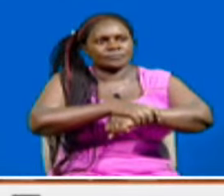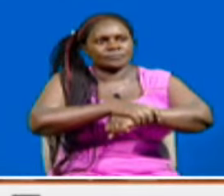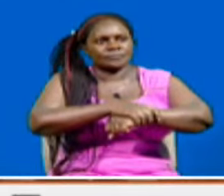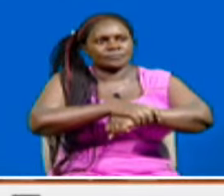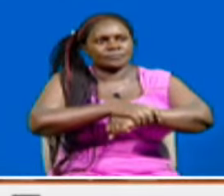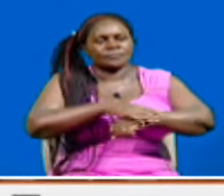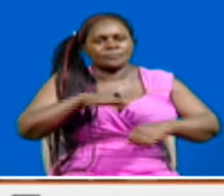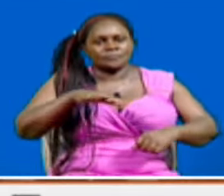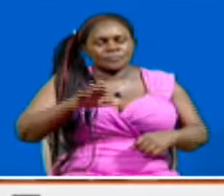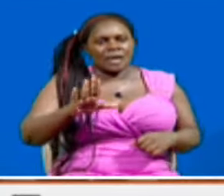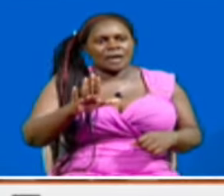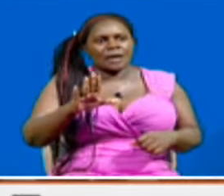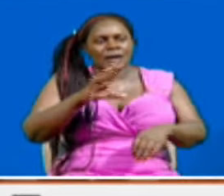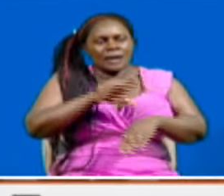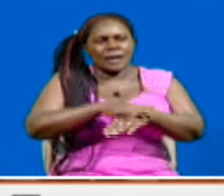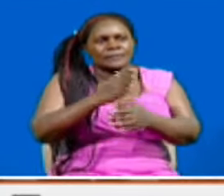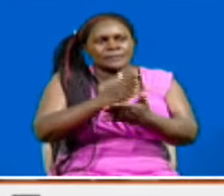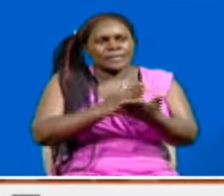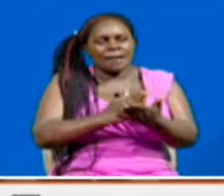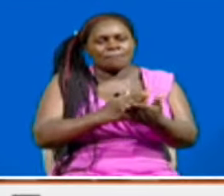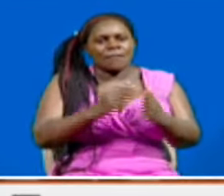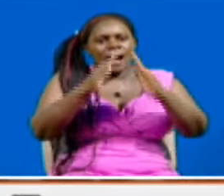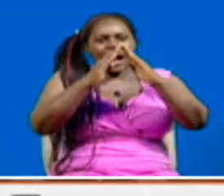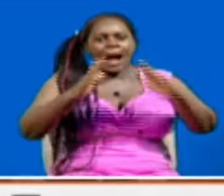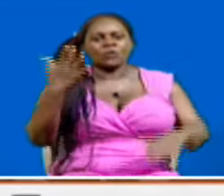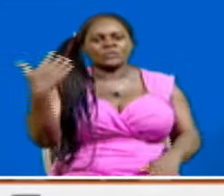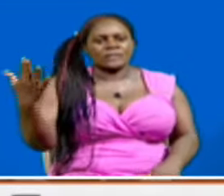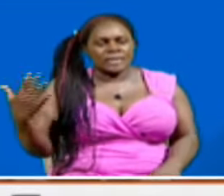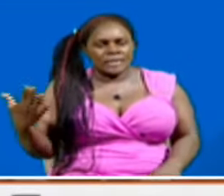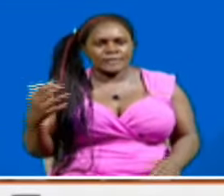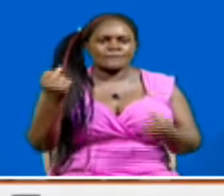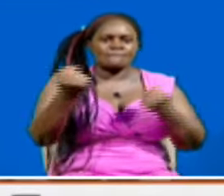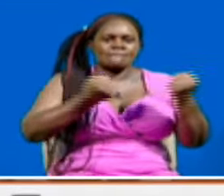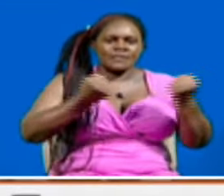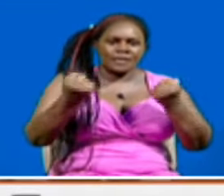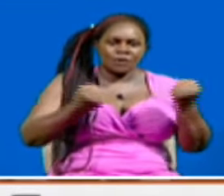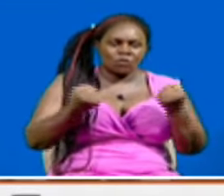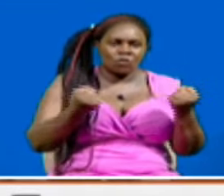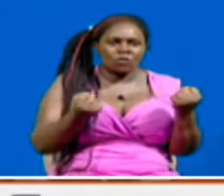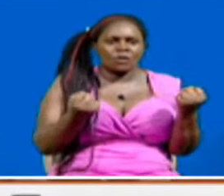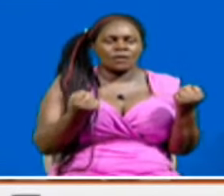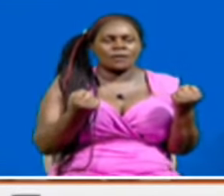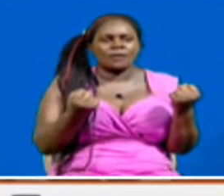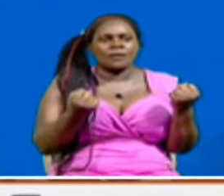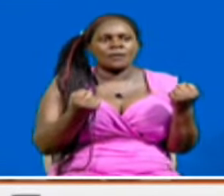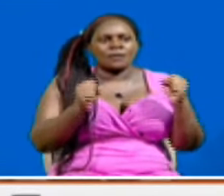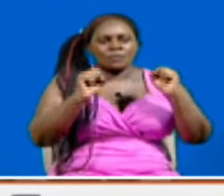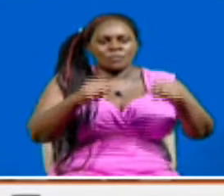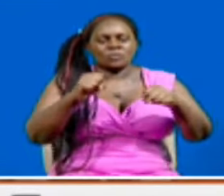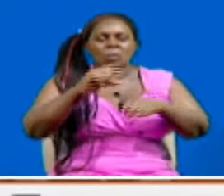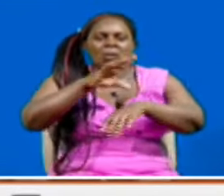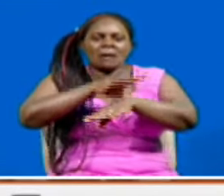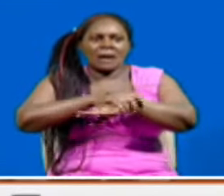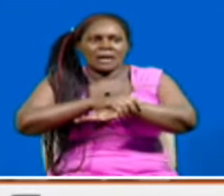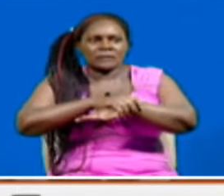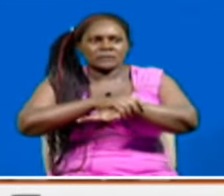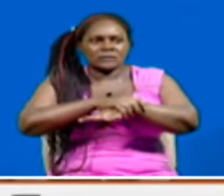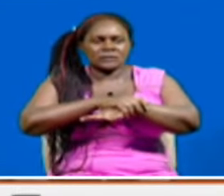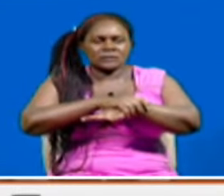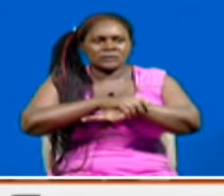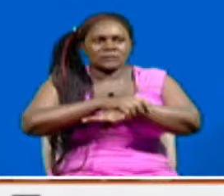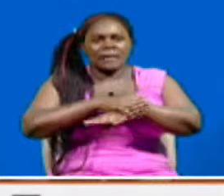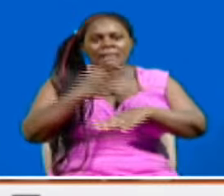who had actually proclaimed some household items, some motor vehicles, they were able to get hold of